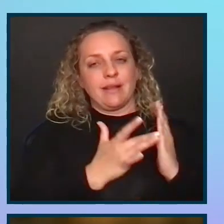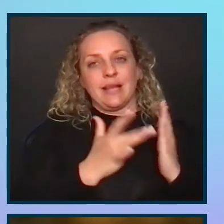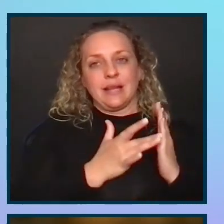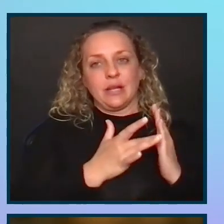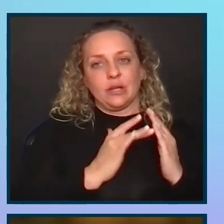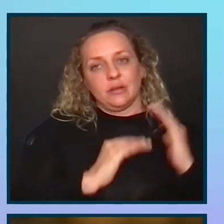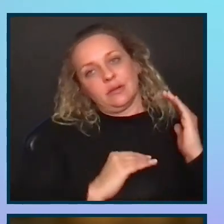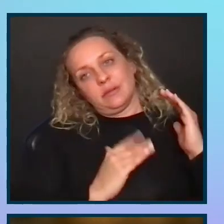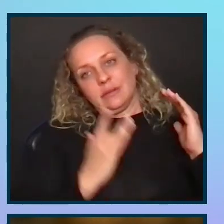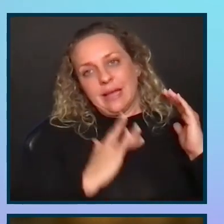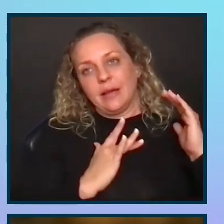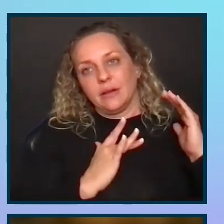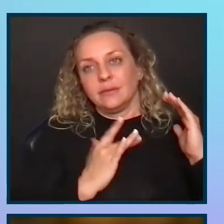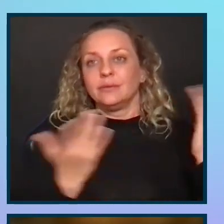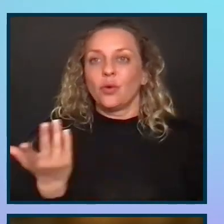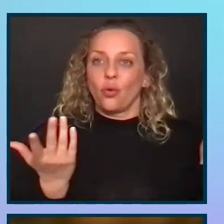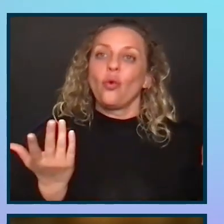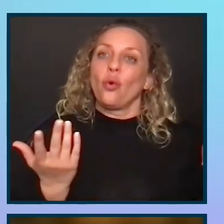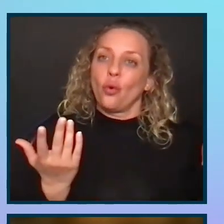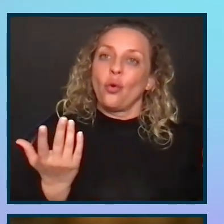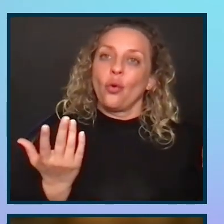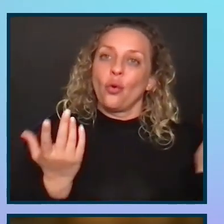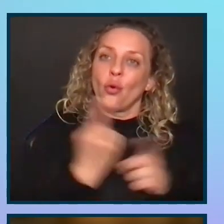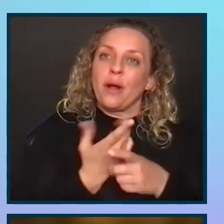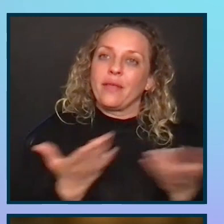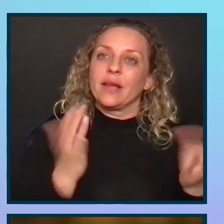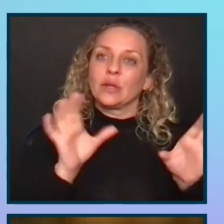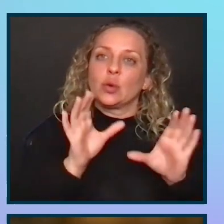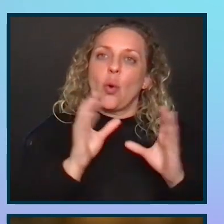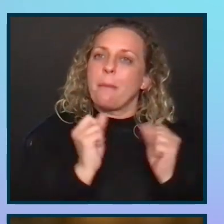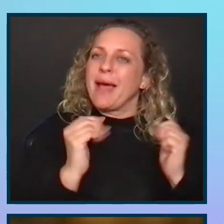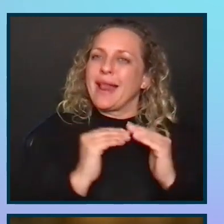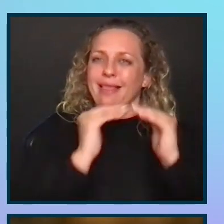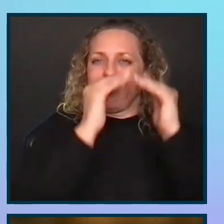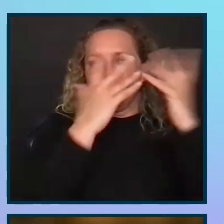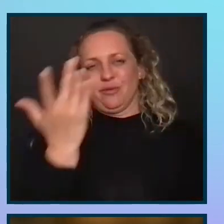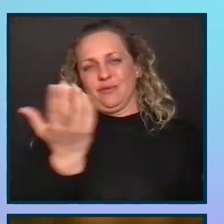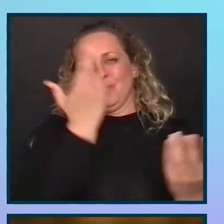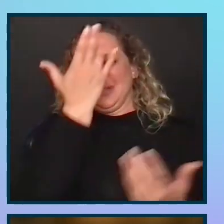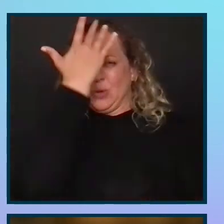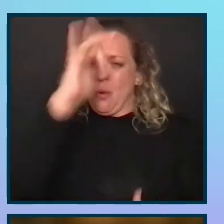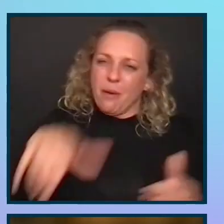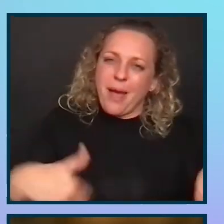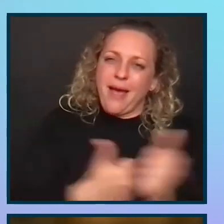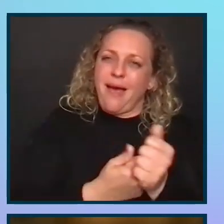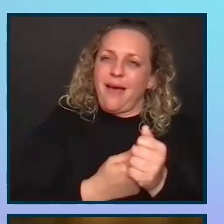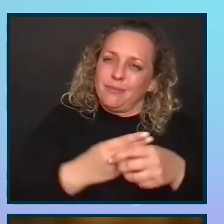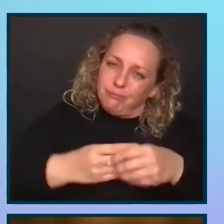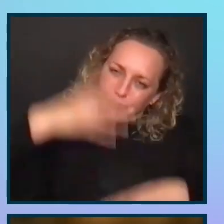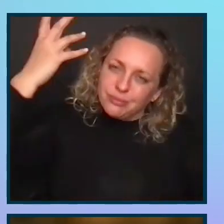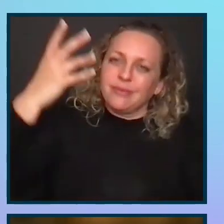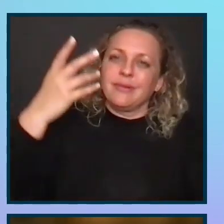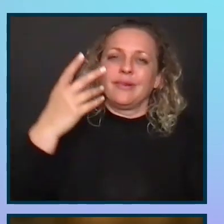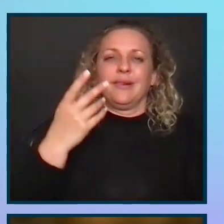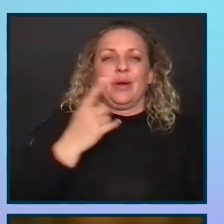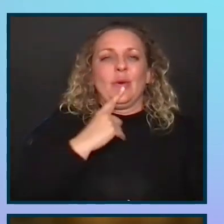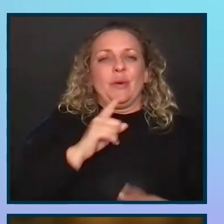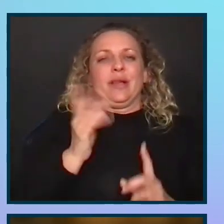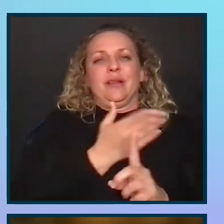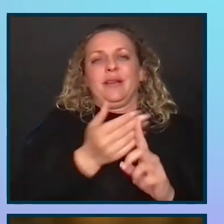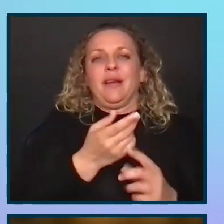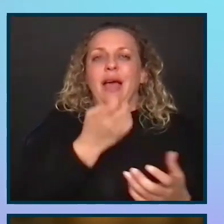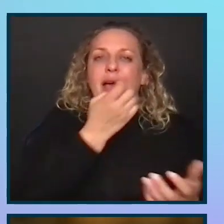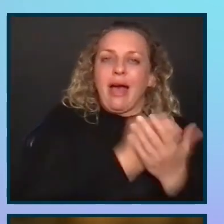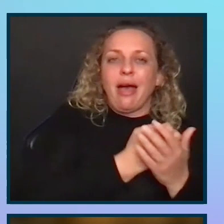debt. And so it's the right thing to do on many levels. And so strategic accessibility really appeals to every angle: ethical,